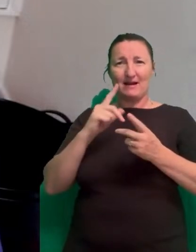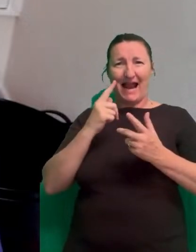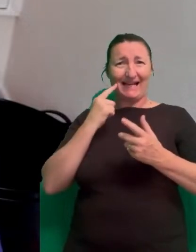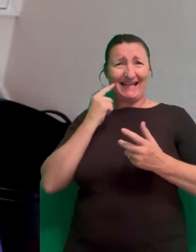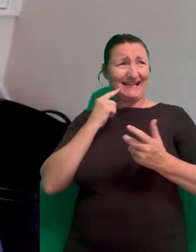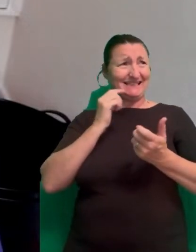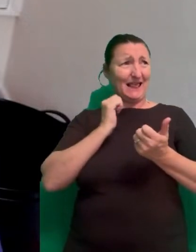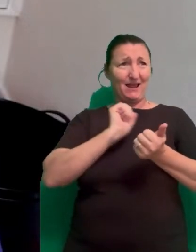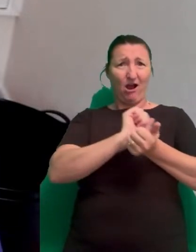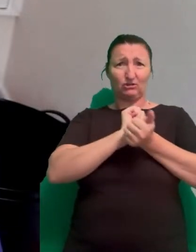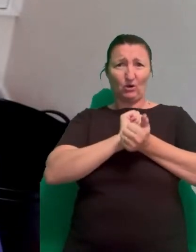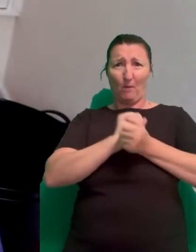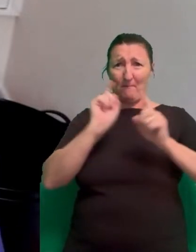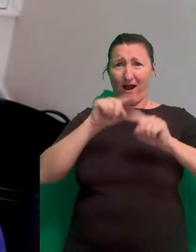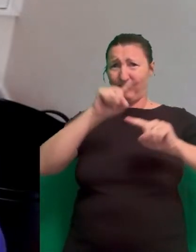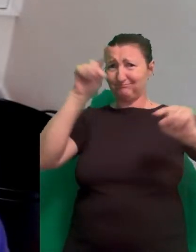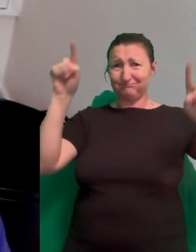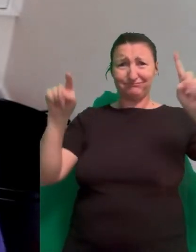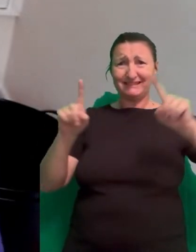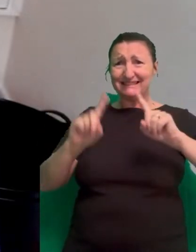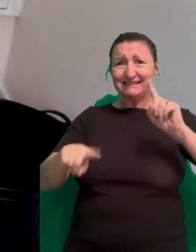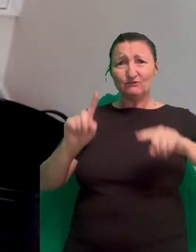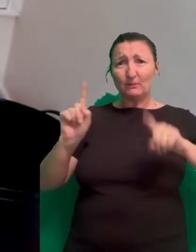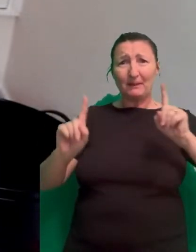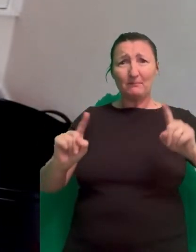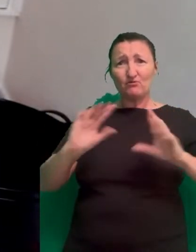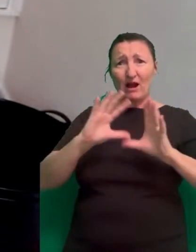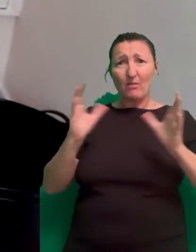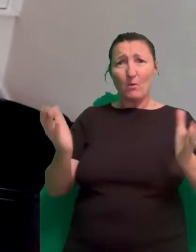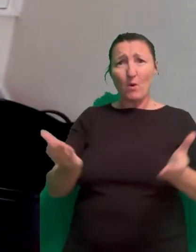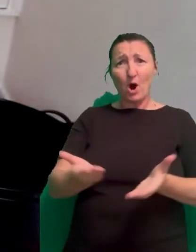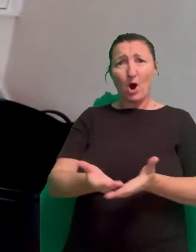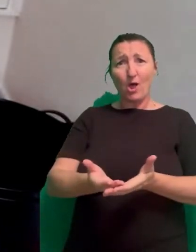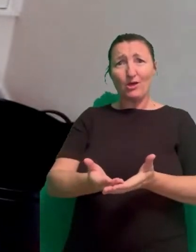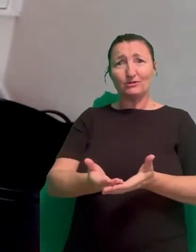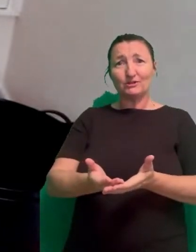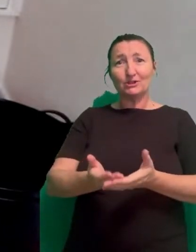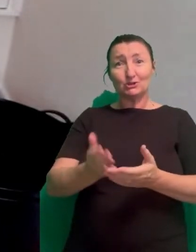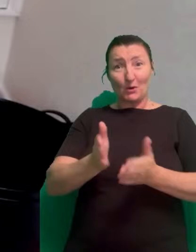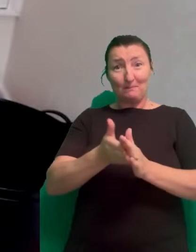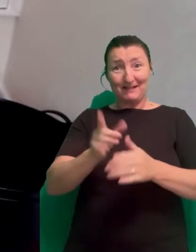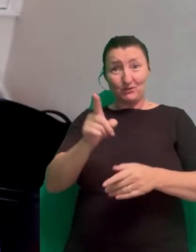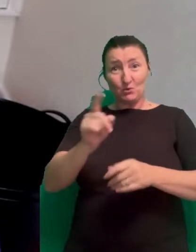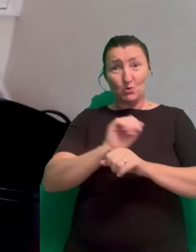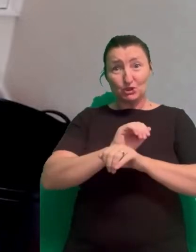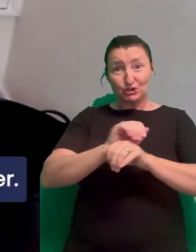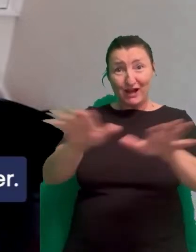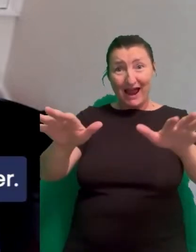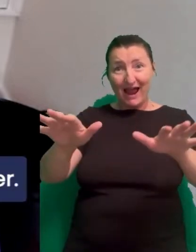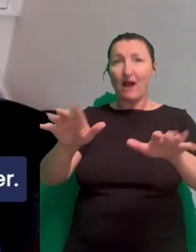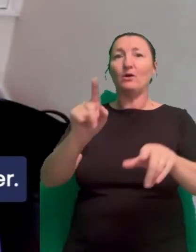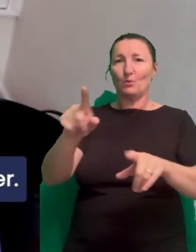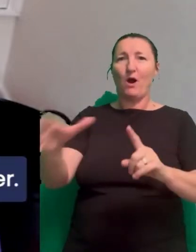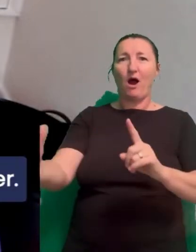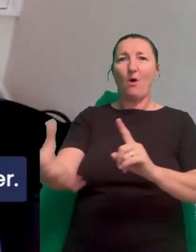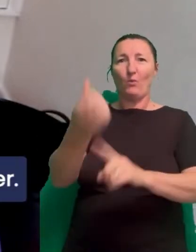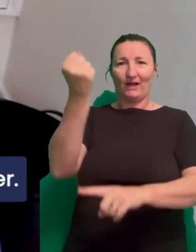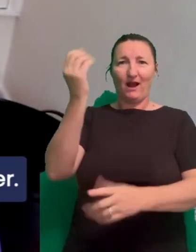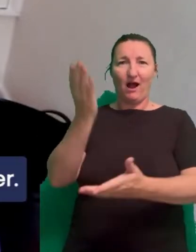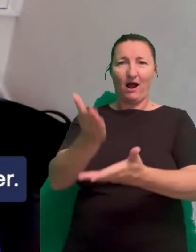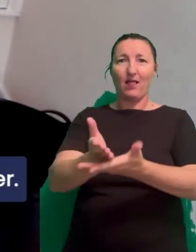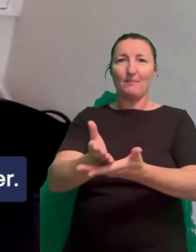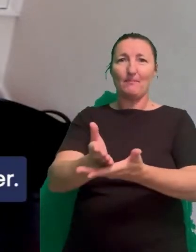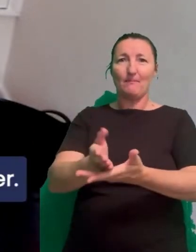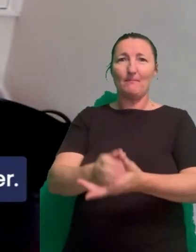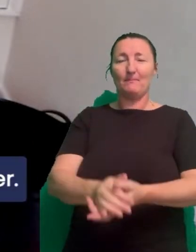are simple, frugal, and can easily be adopted by many people across the world. So simply sharing